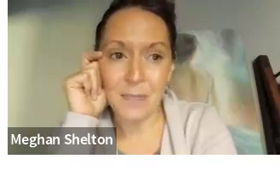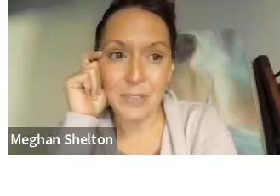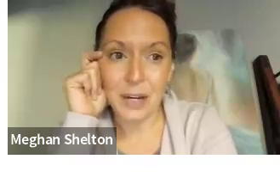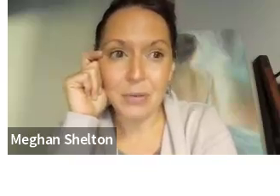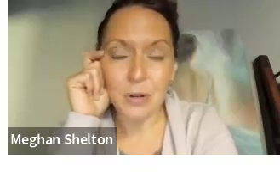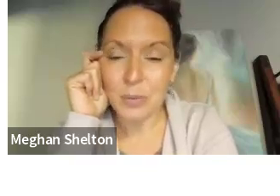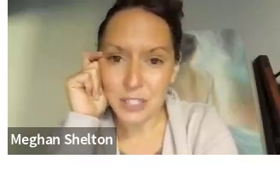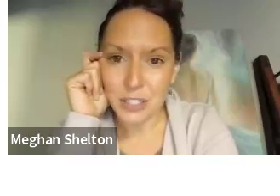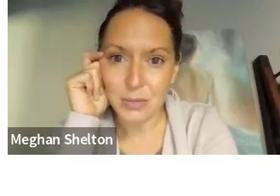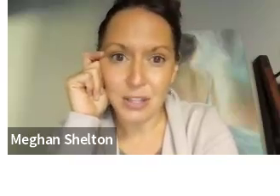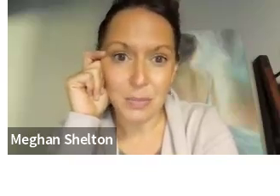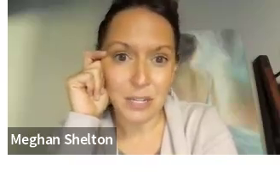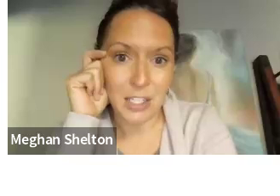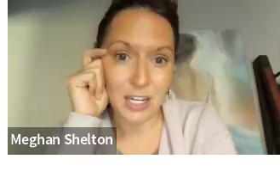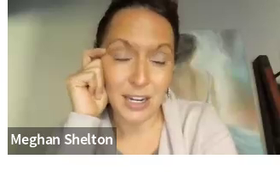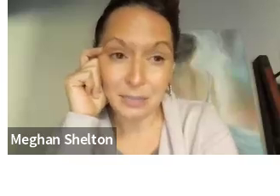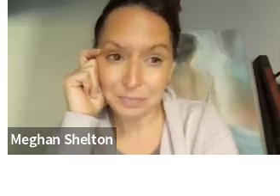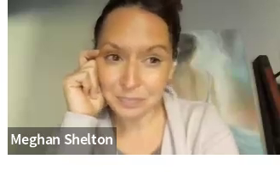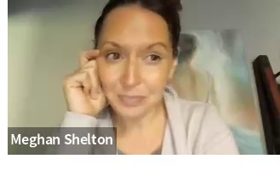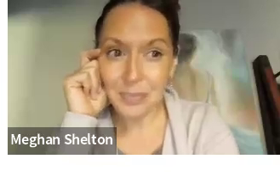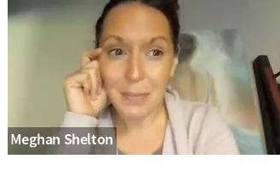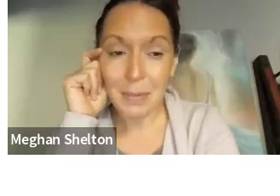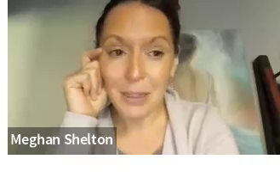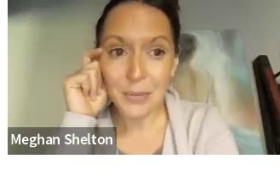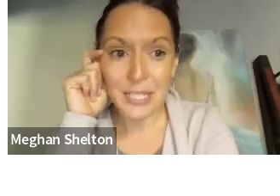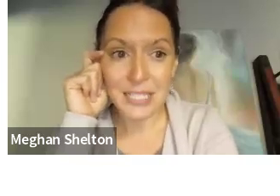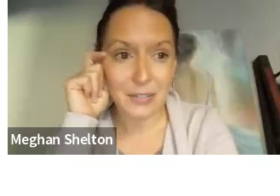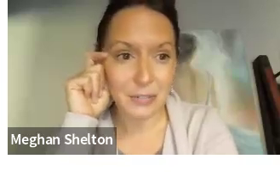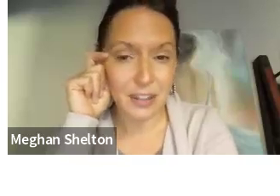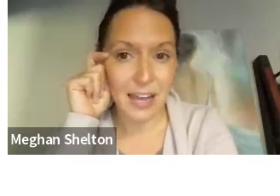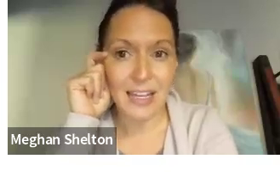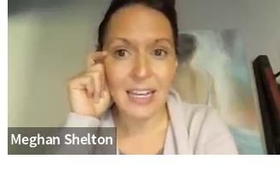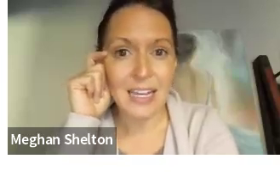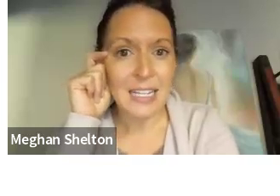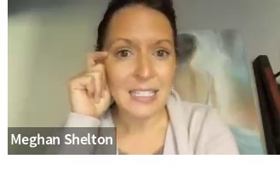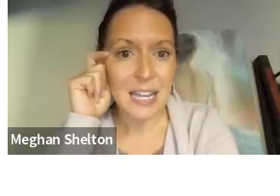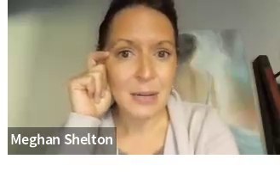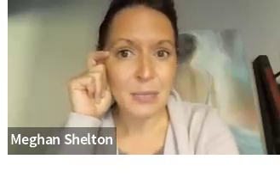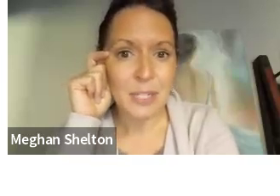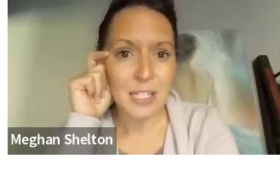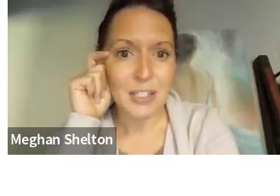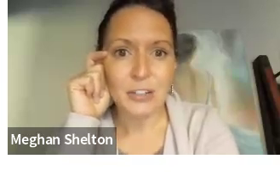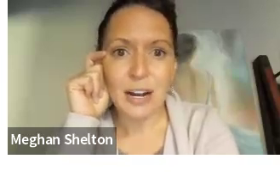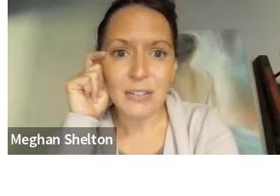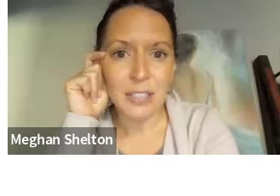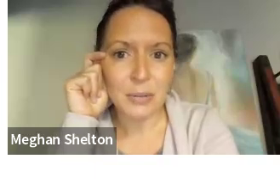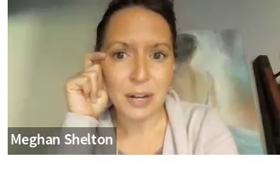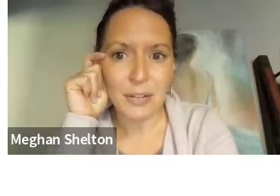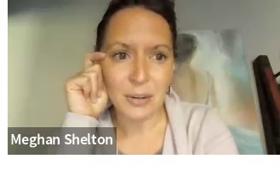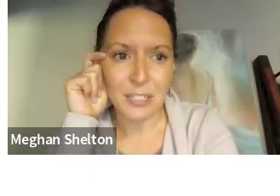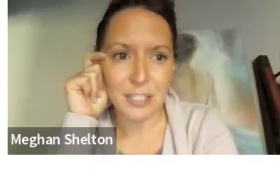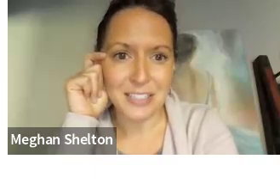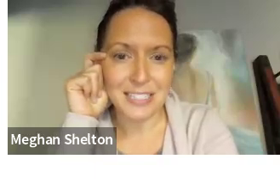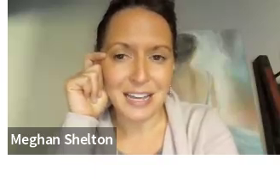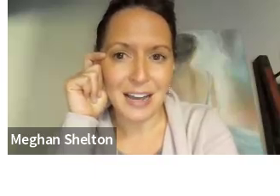are, they're remote positions within BHA. But the reason for that is they will be traveling